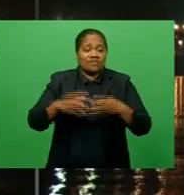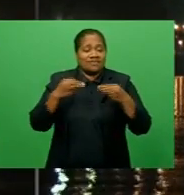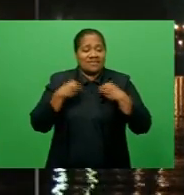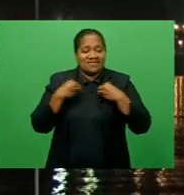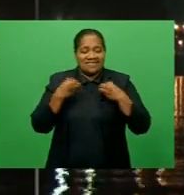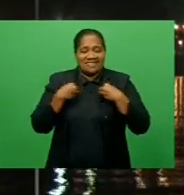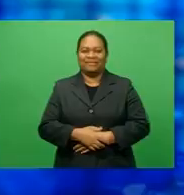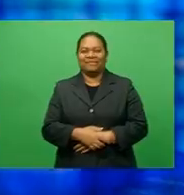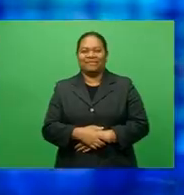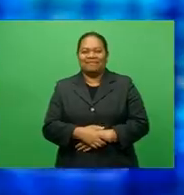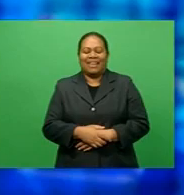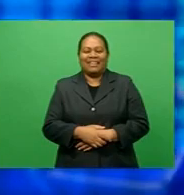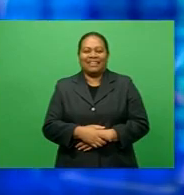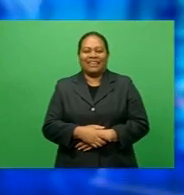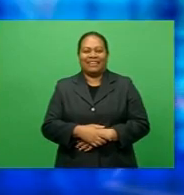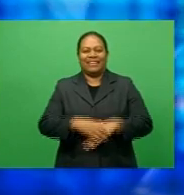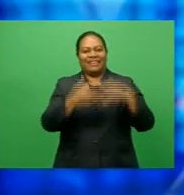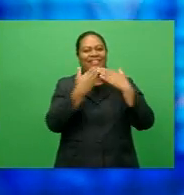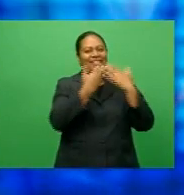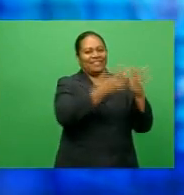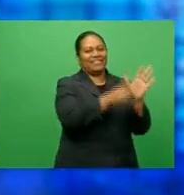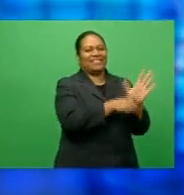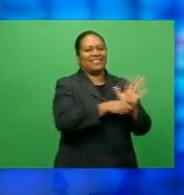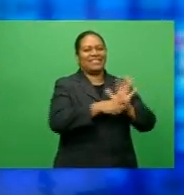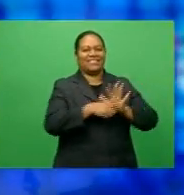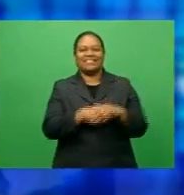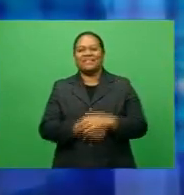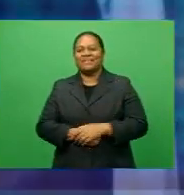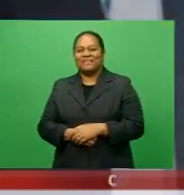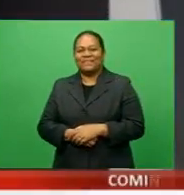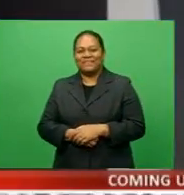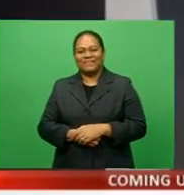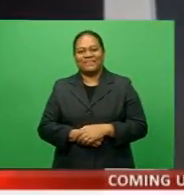world. Thanks, Ritika. Coming up after the break,